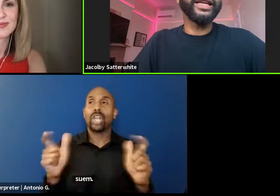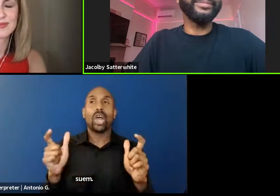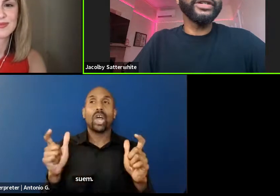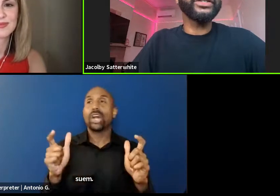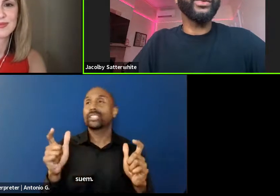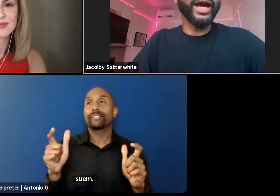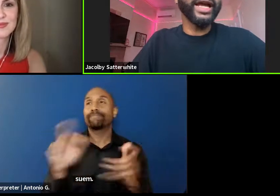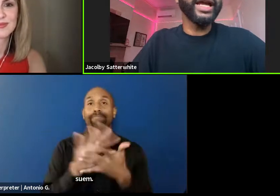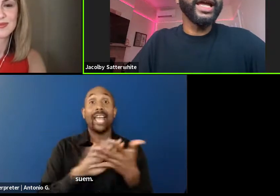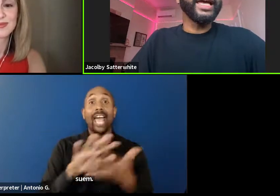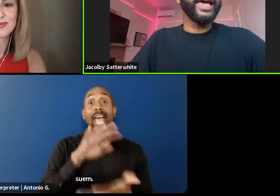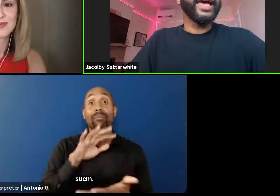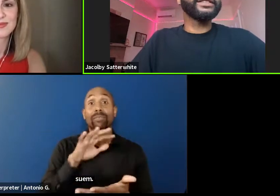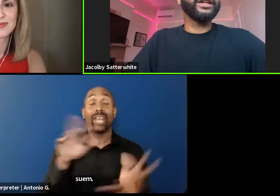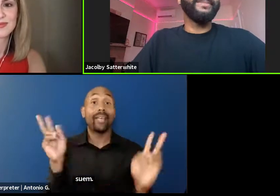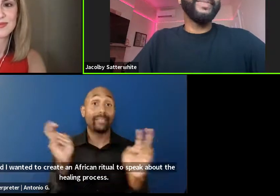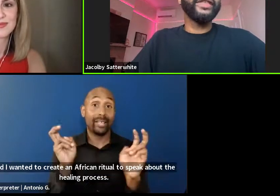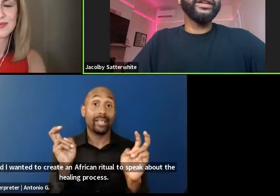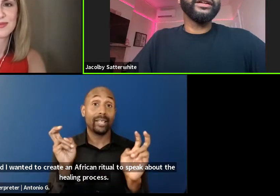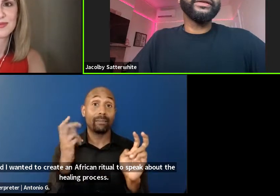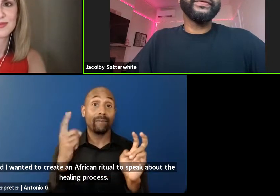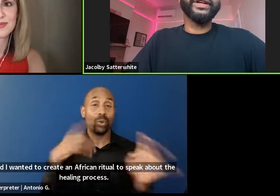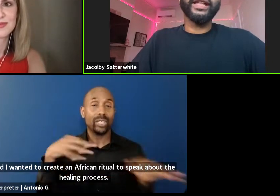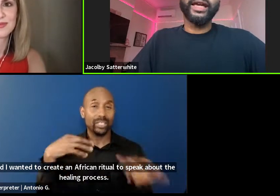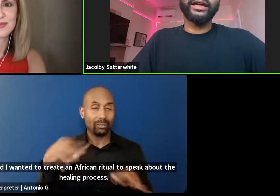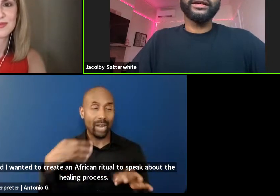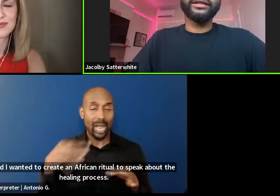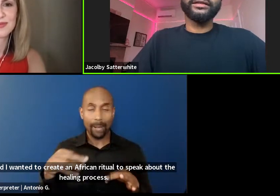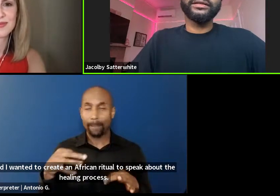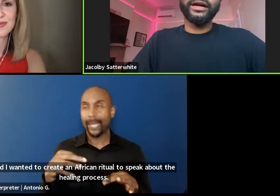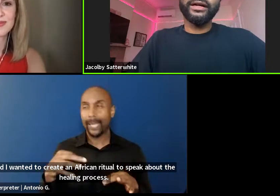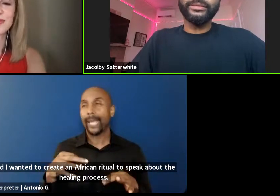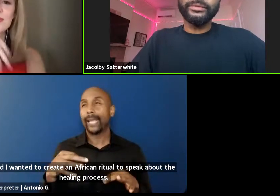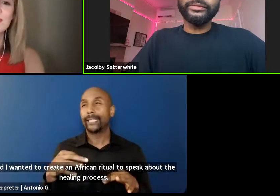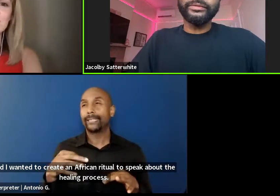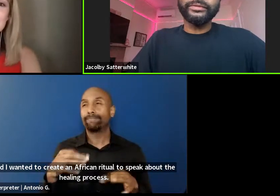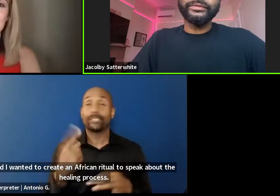in a really ambitious way as a method of like,